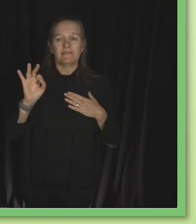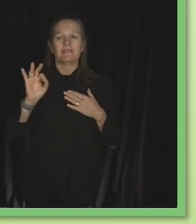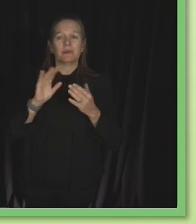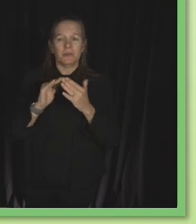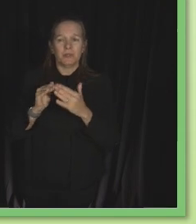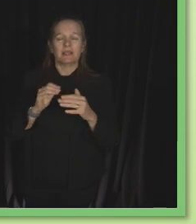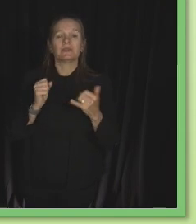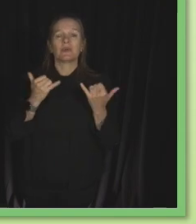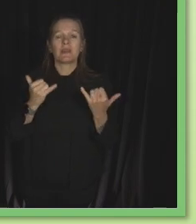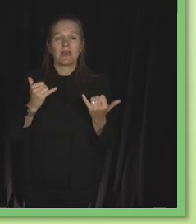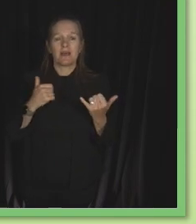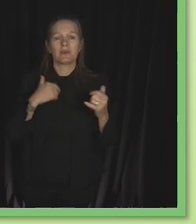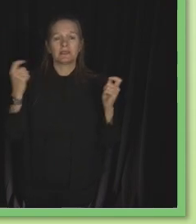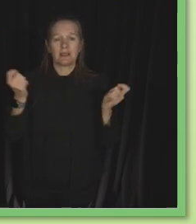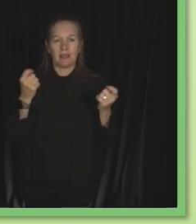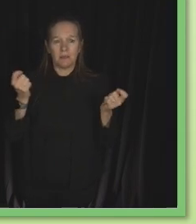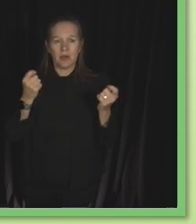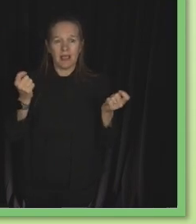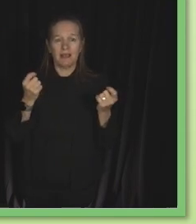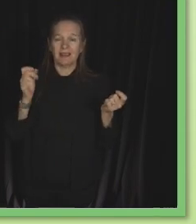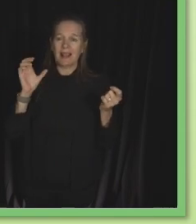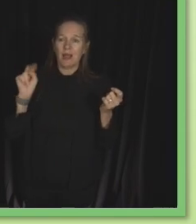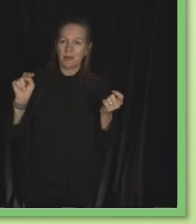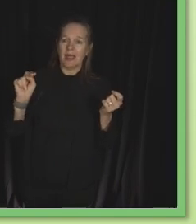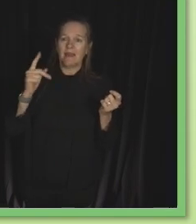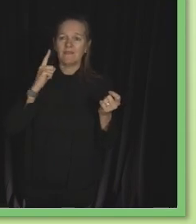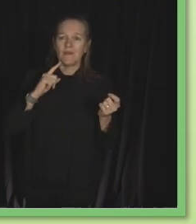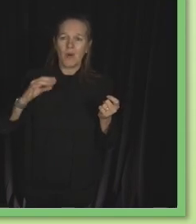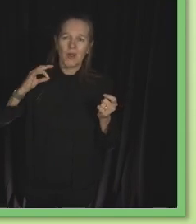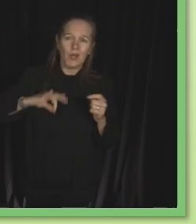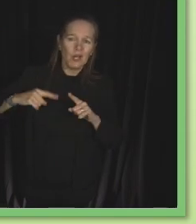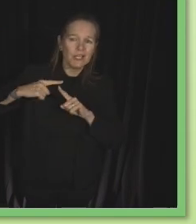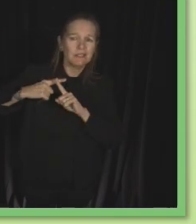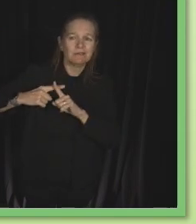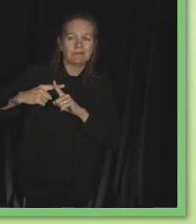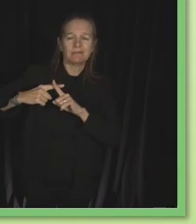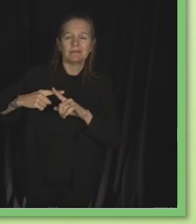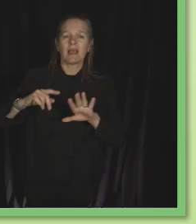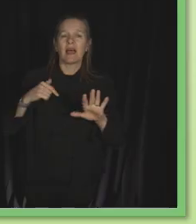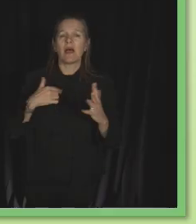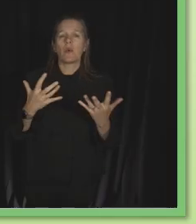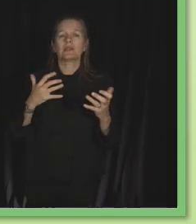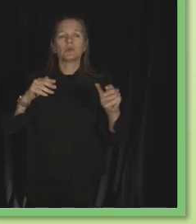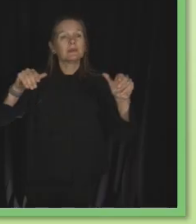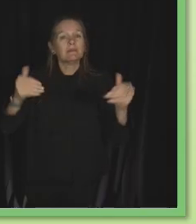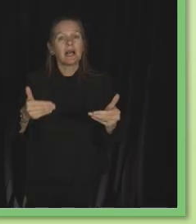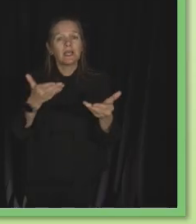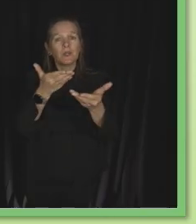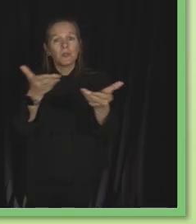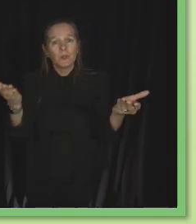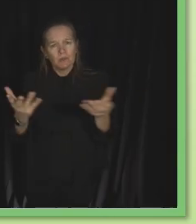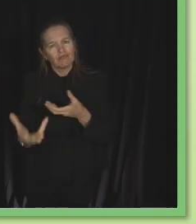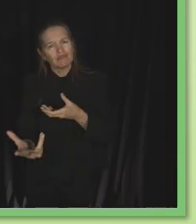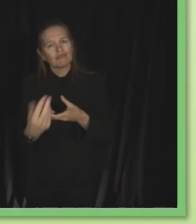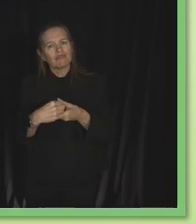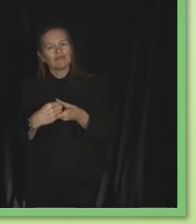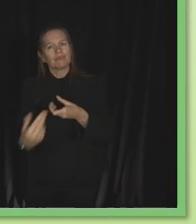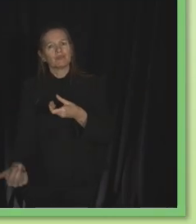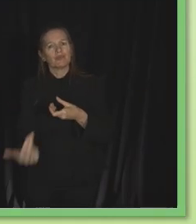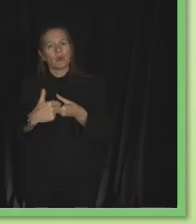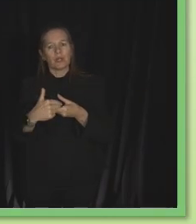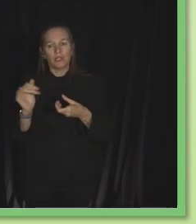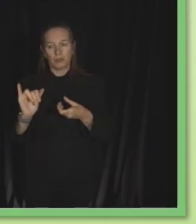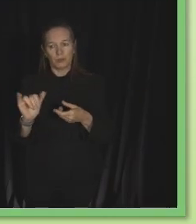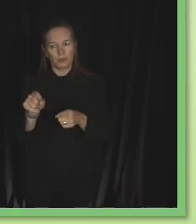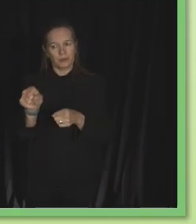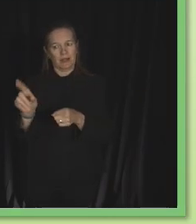are celebrating, the cloud native for good globally, I want to invite all of you to be a part of that too.